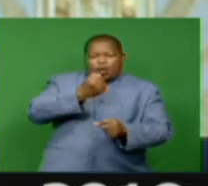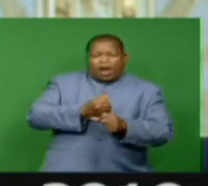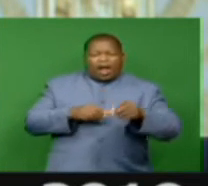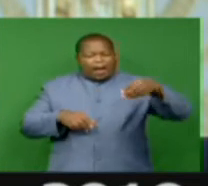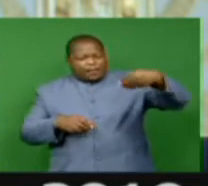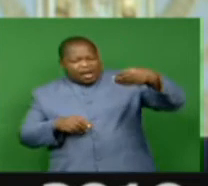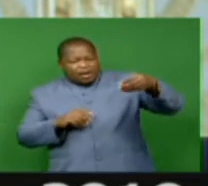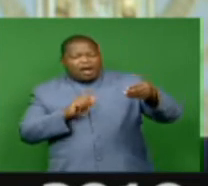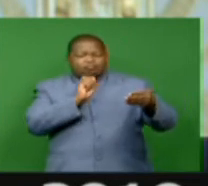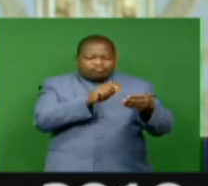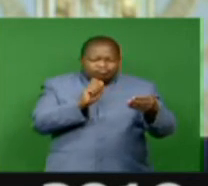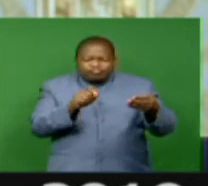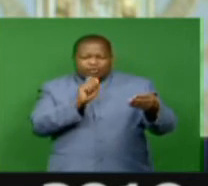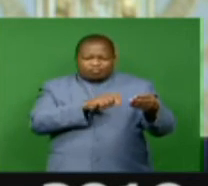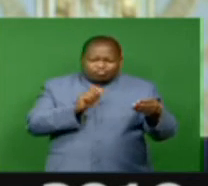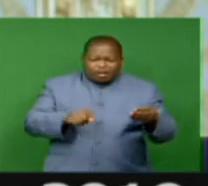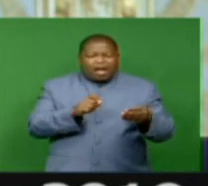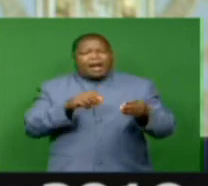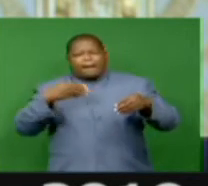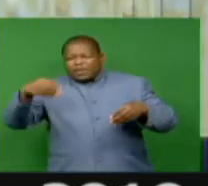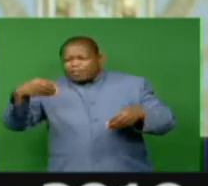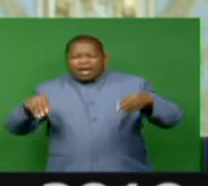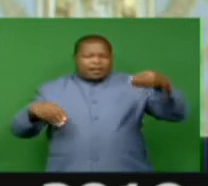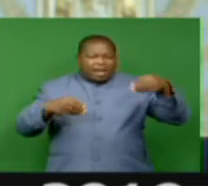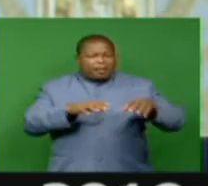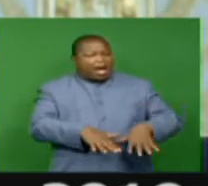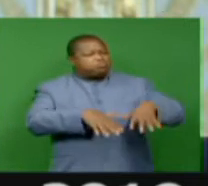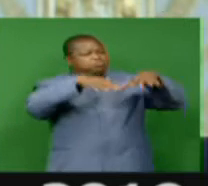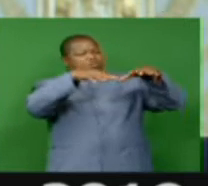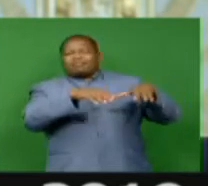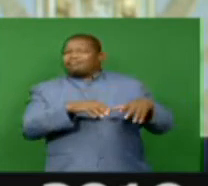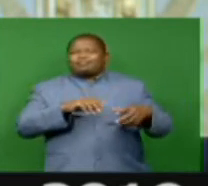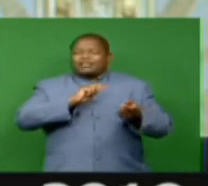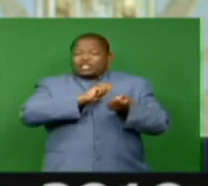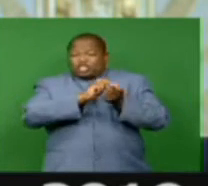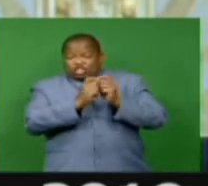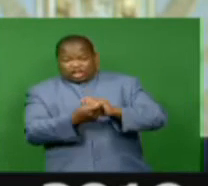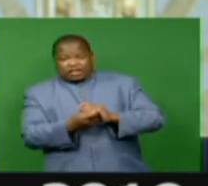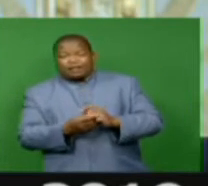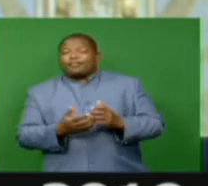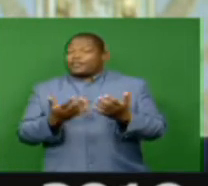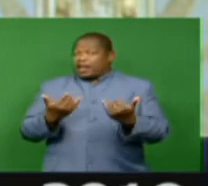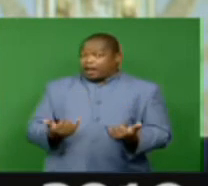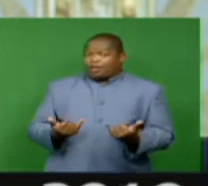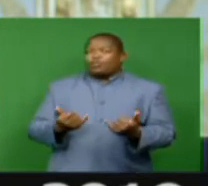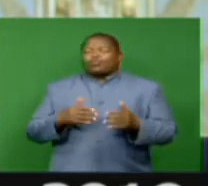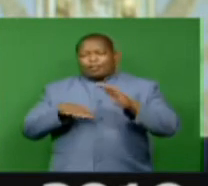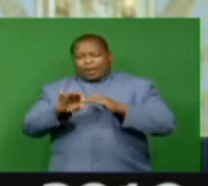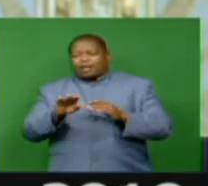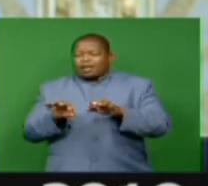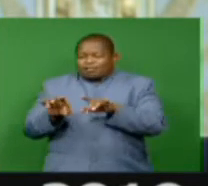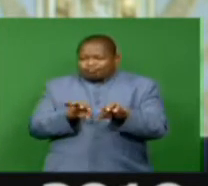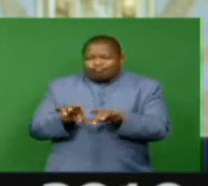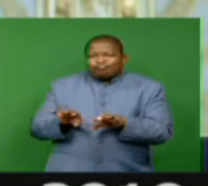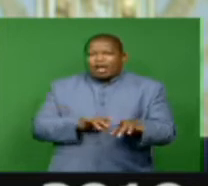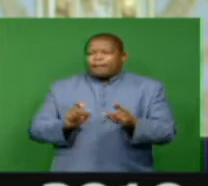the digitalization of commerce presents opportunities and challenges. A